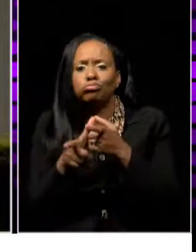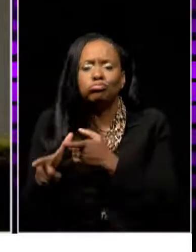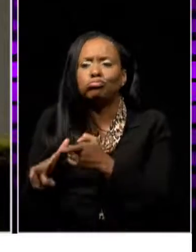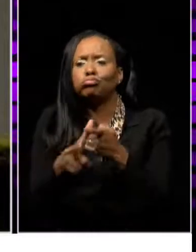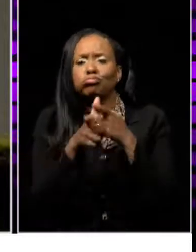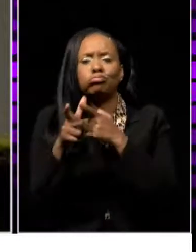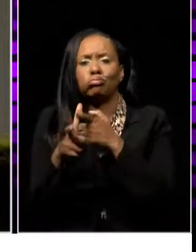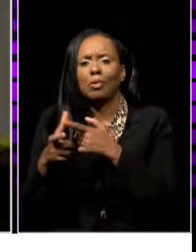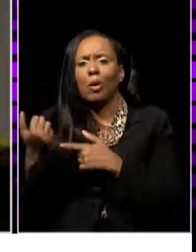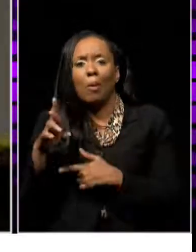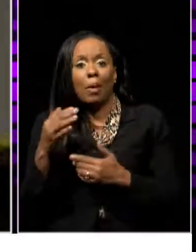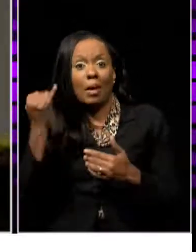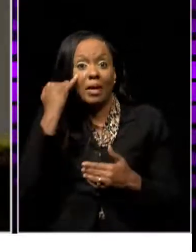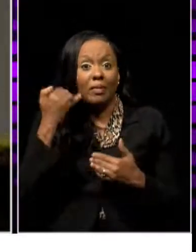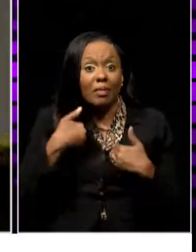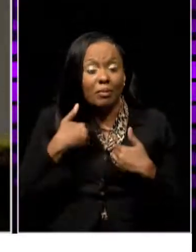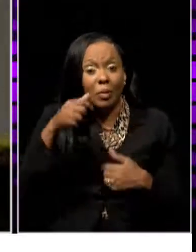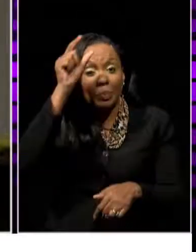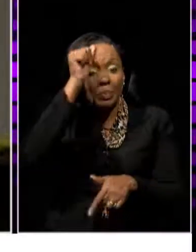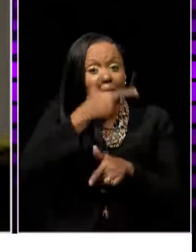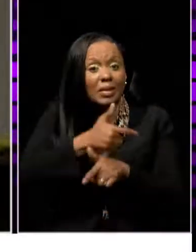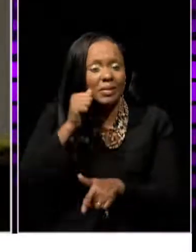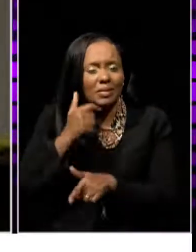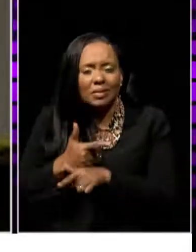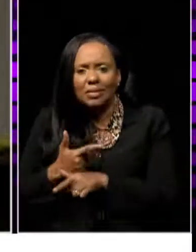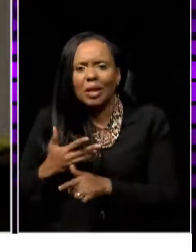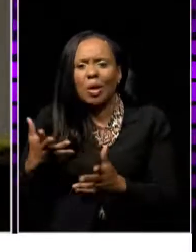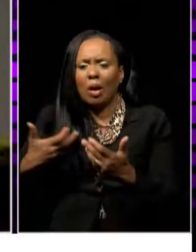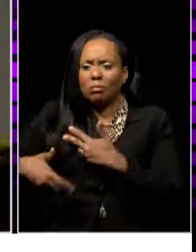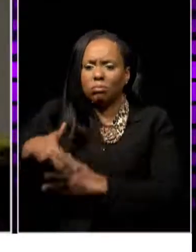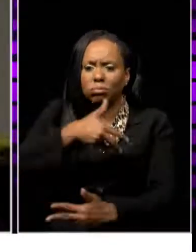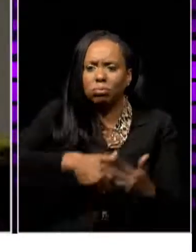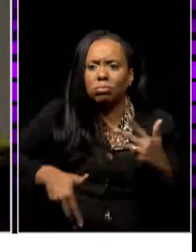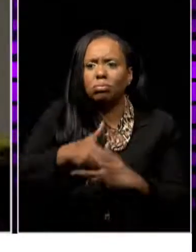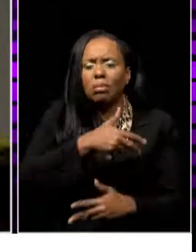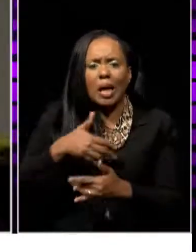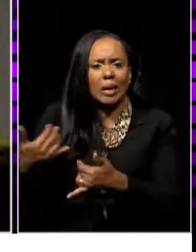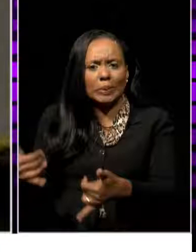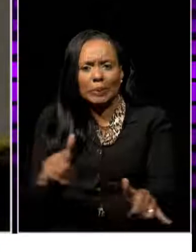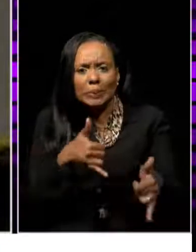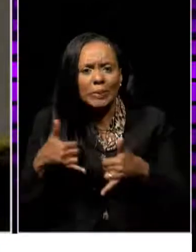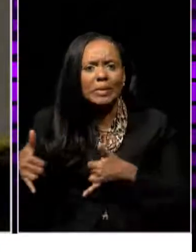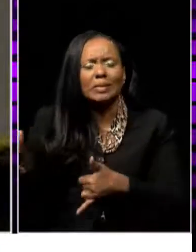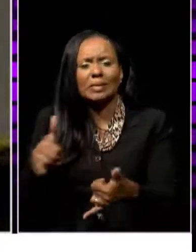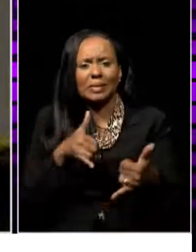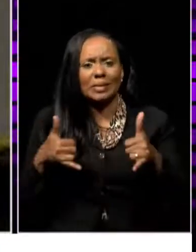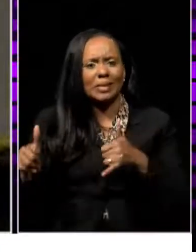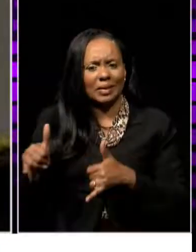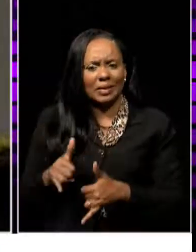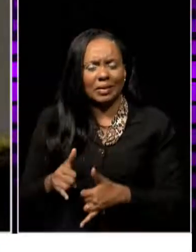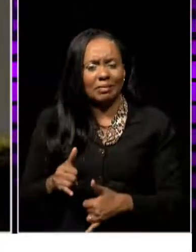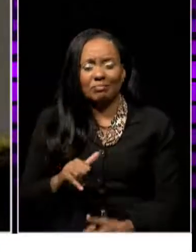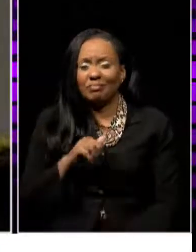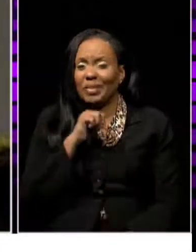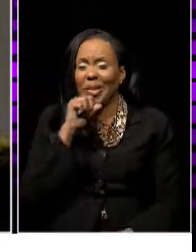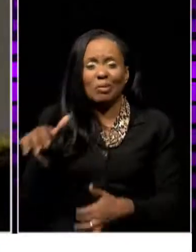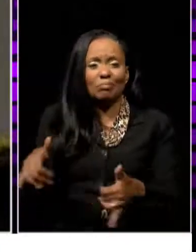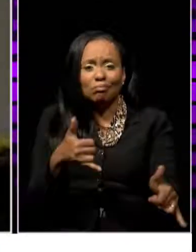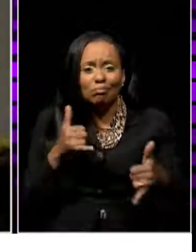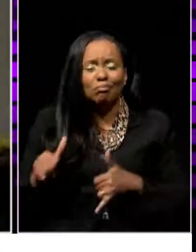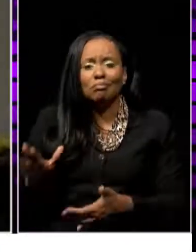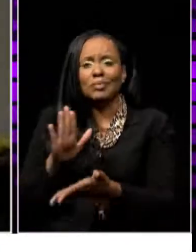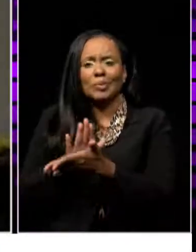siblings, let them engage as much as you can, because it's definitely missing in the early childhood department, and it's not going to